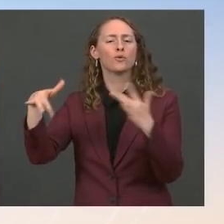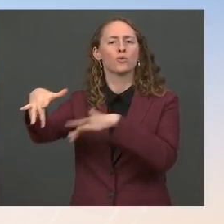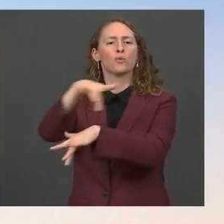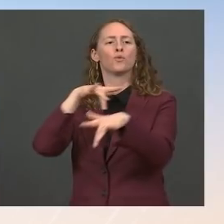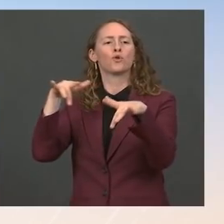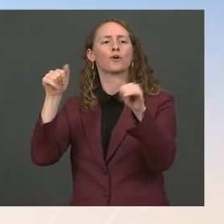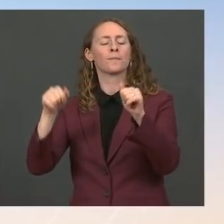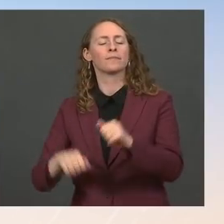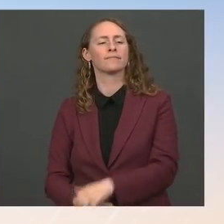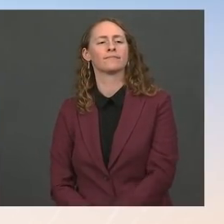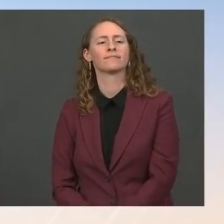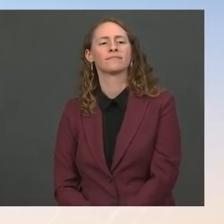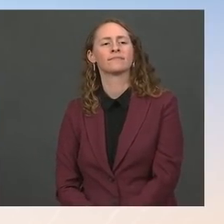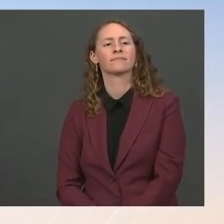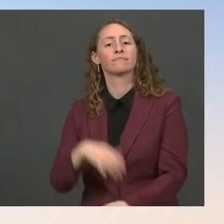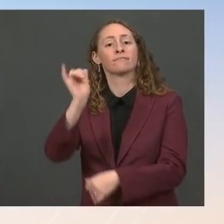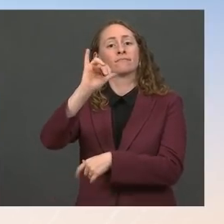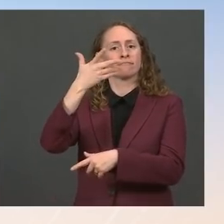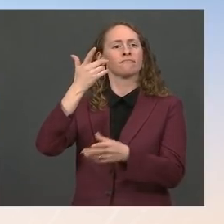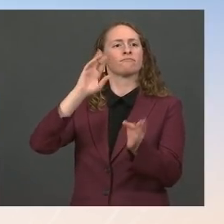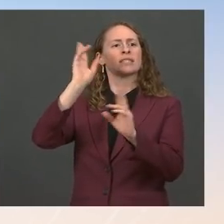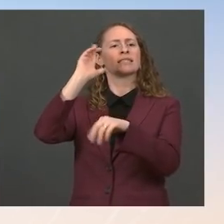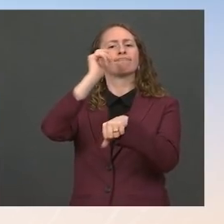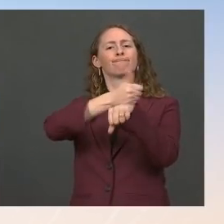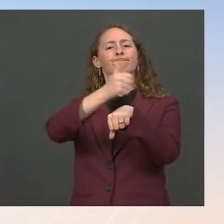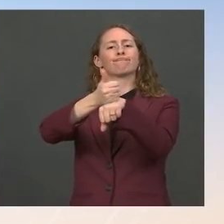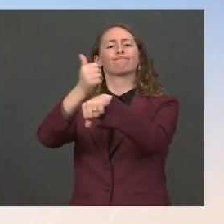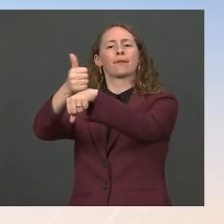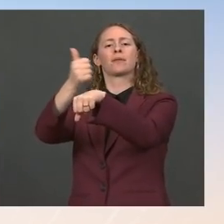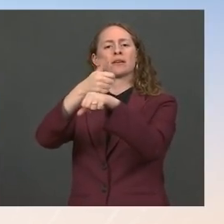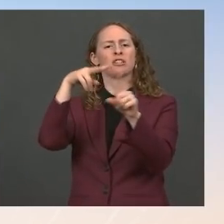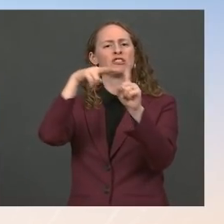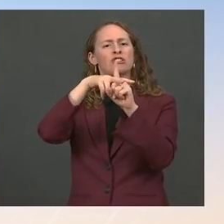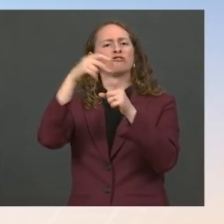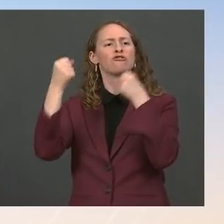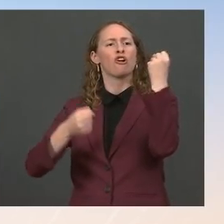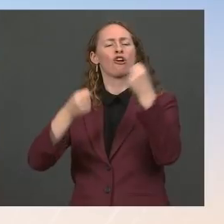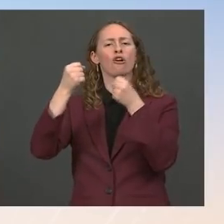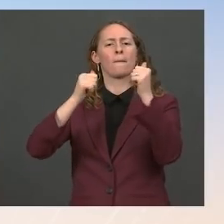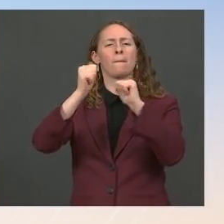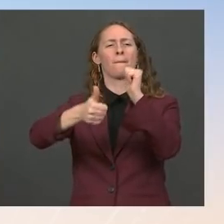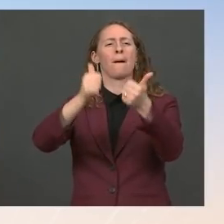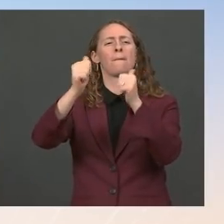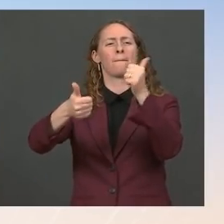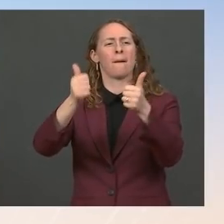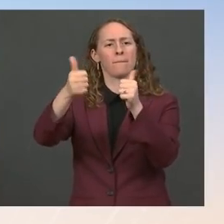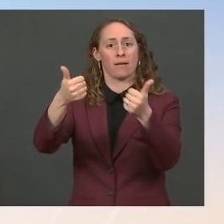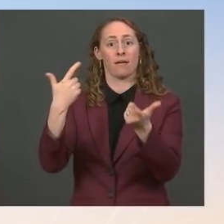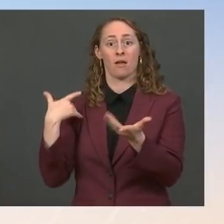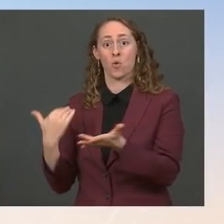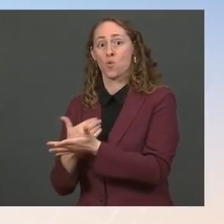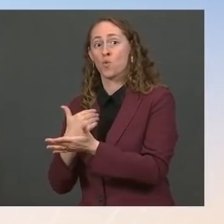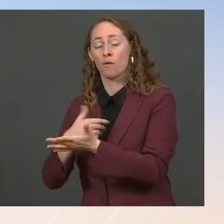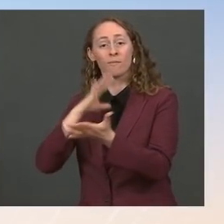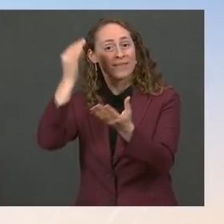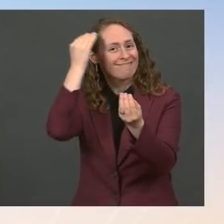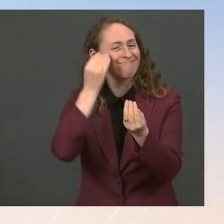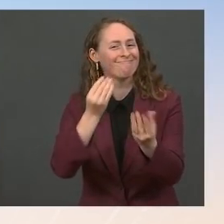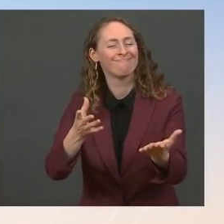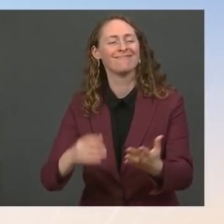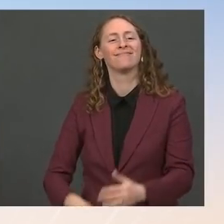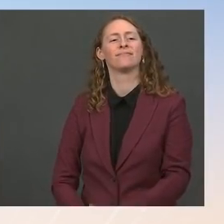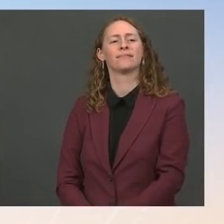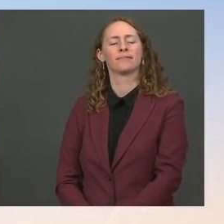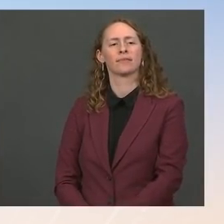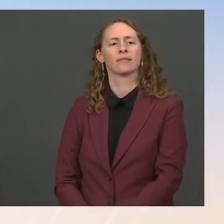stations in the United States. What I would note, just to go back to this Rhodium report again, which we can share with all of you if you haven't seen it, is that